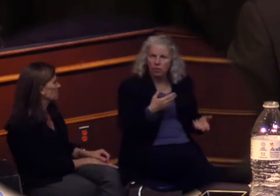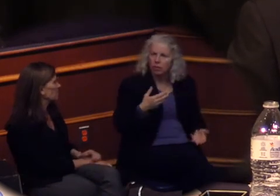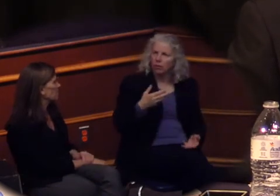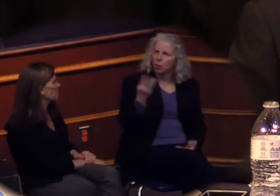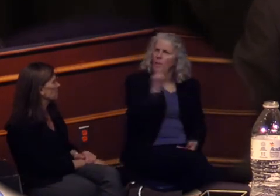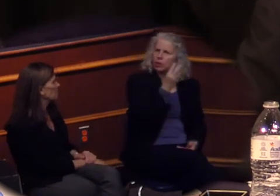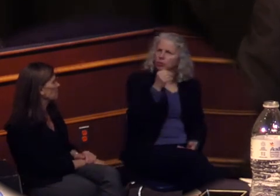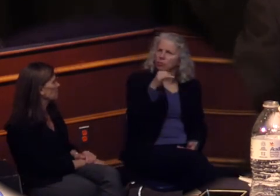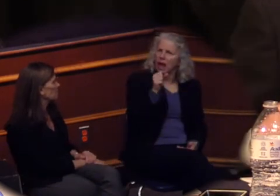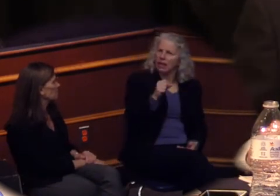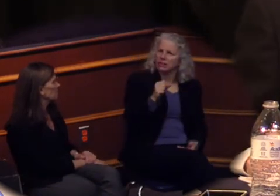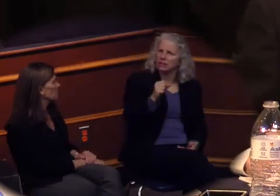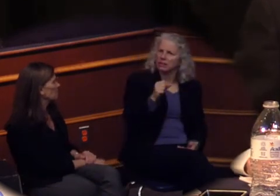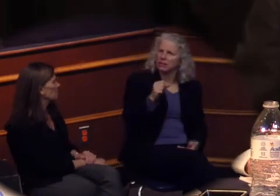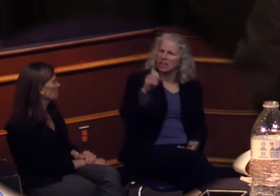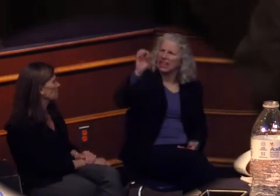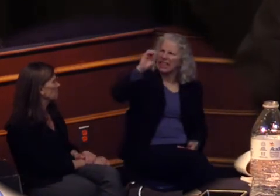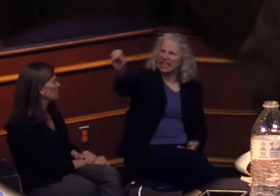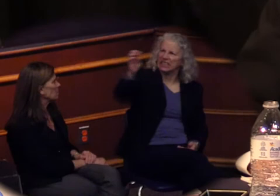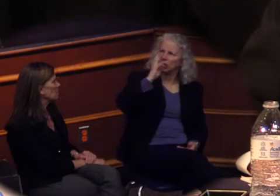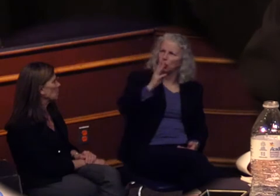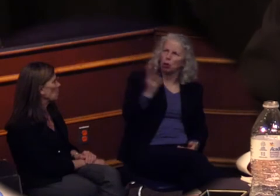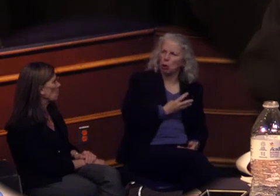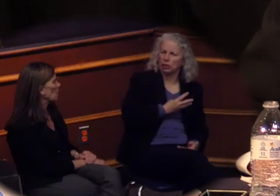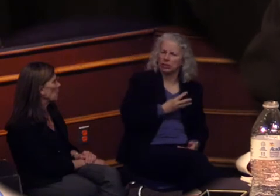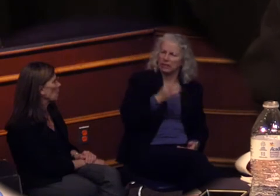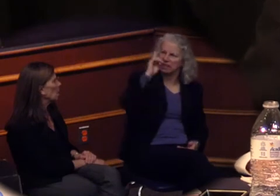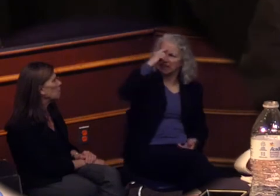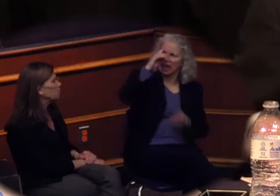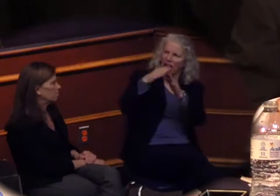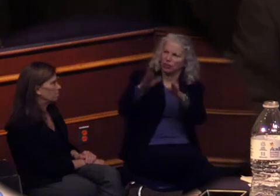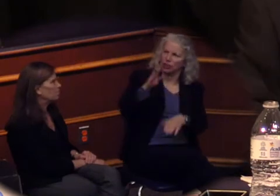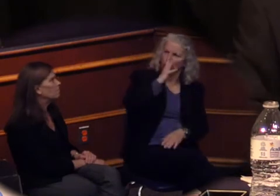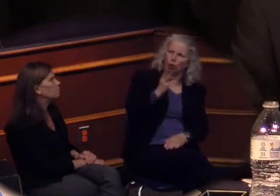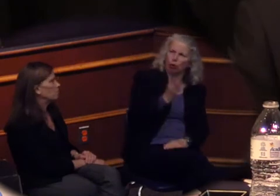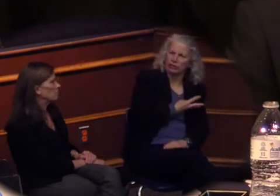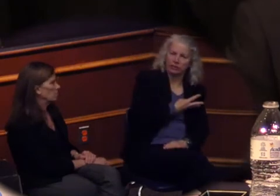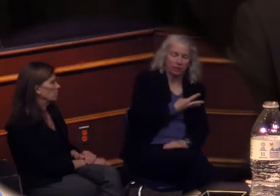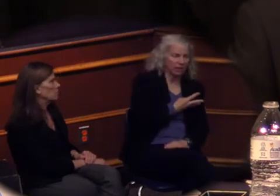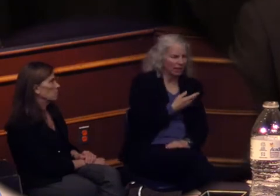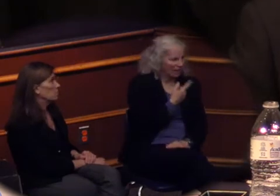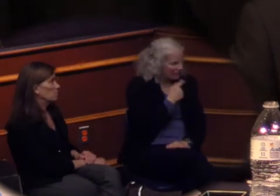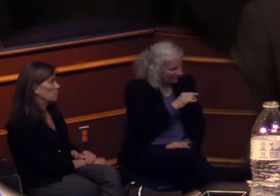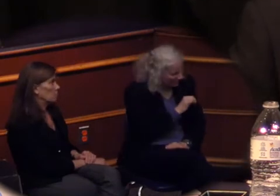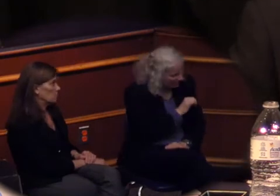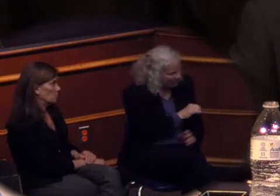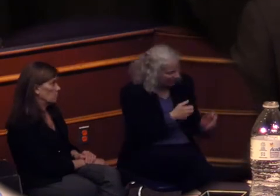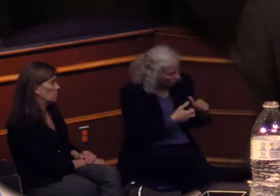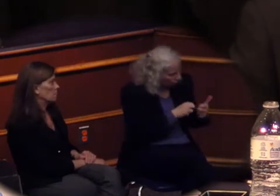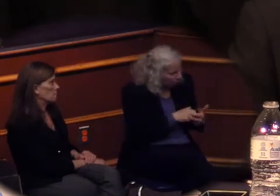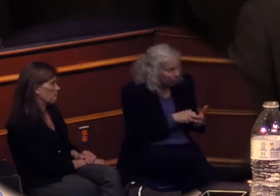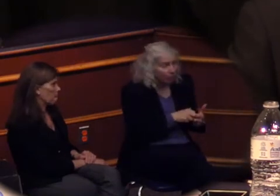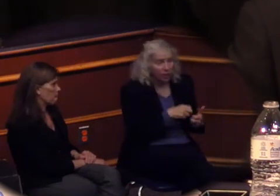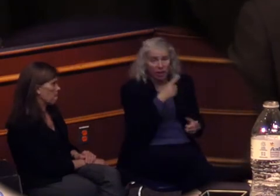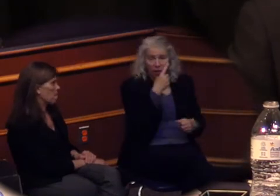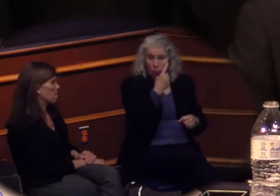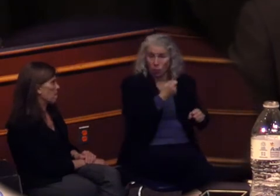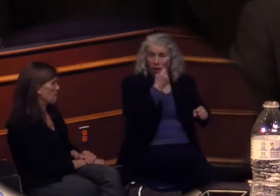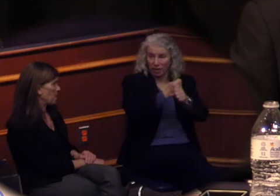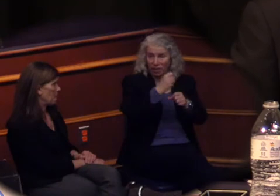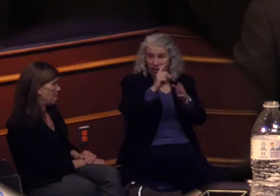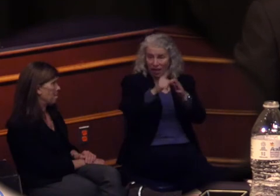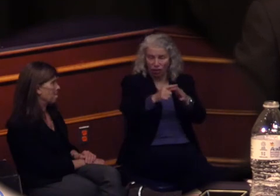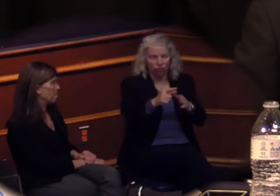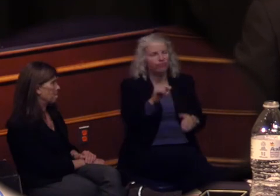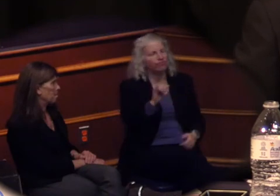by Eastern Massachusetts and by the State House. And I thought, wow, that sounds like a real problem. A year later, I